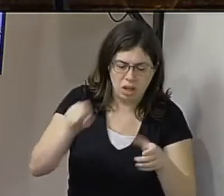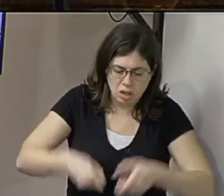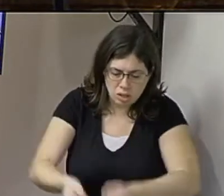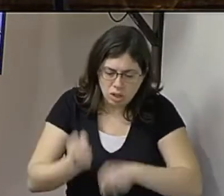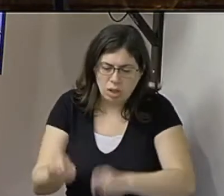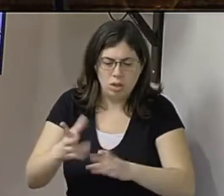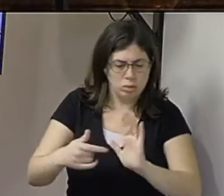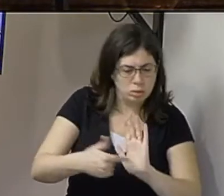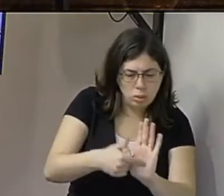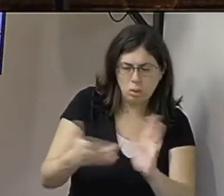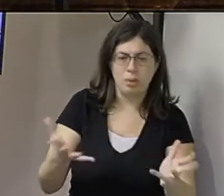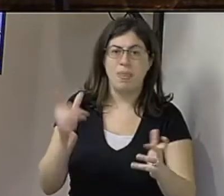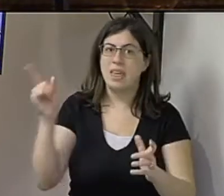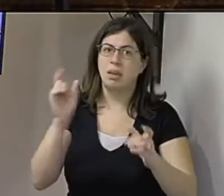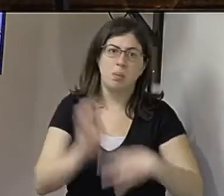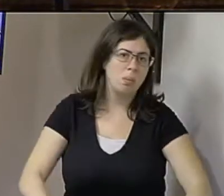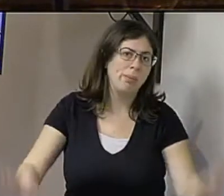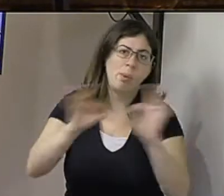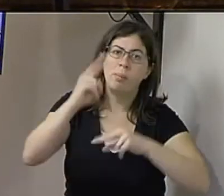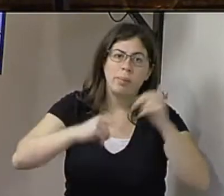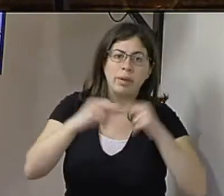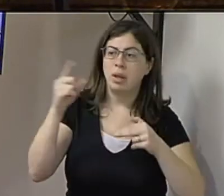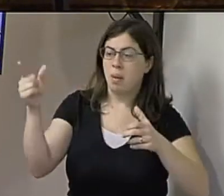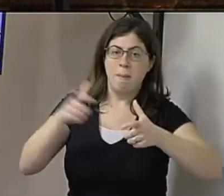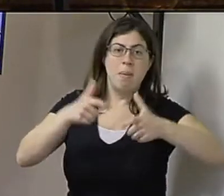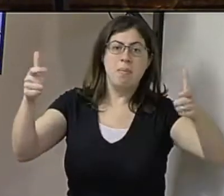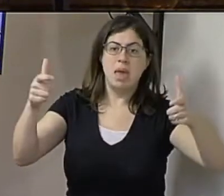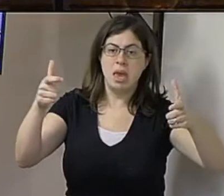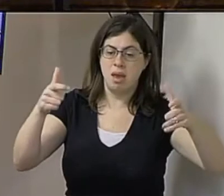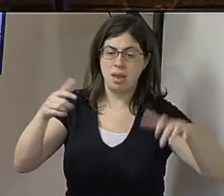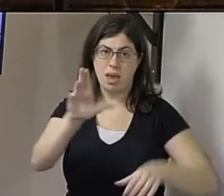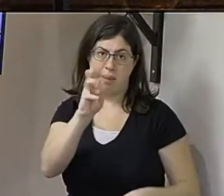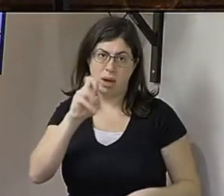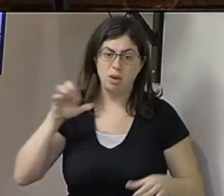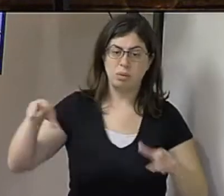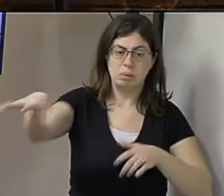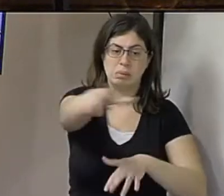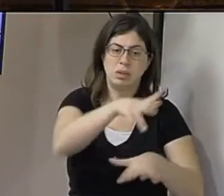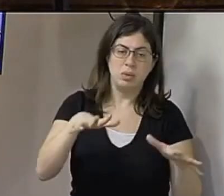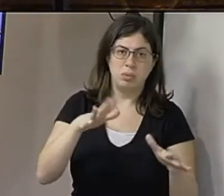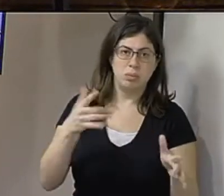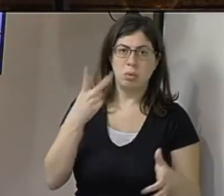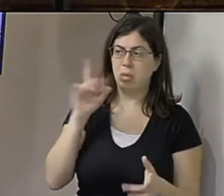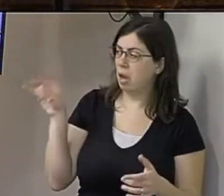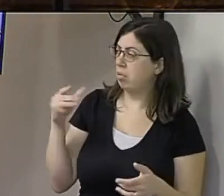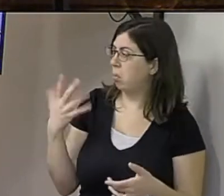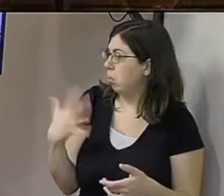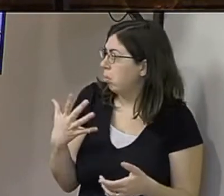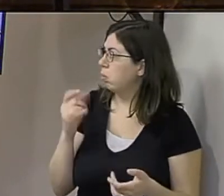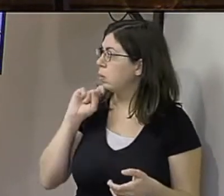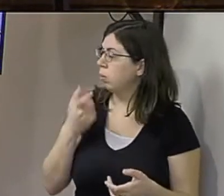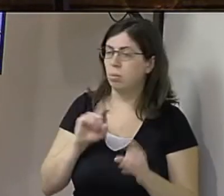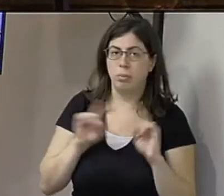is a major, major building and a major empire. We kind of look at it and we say, wow, that's excellent. But imagine what it